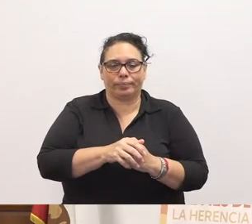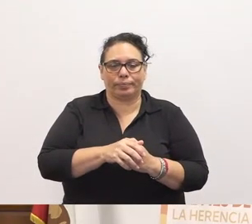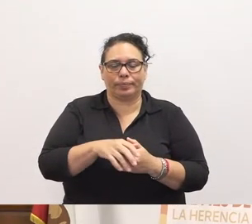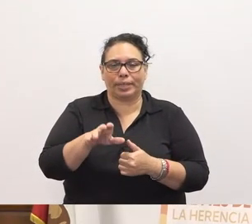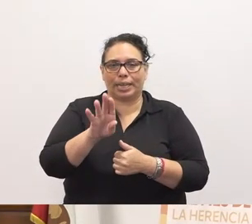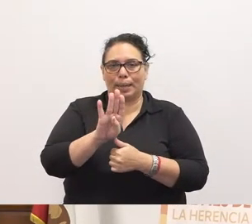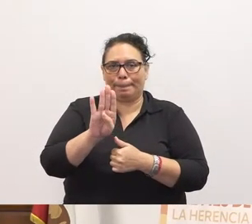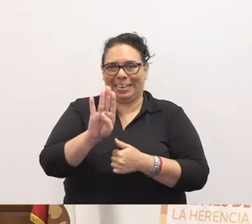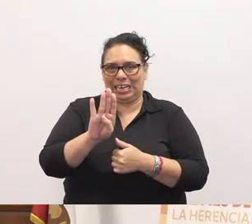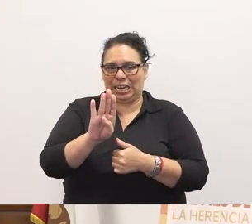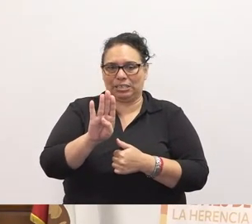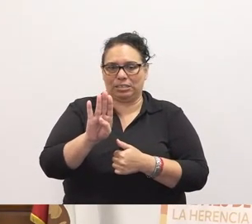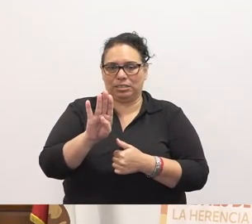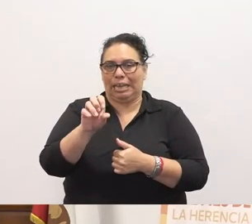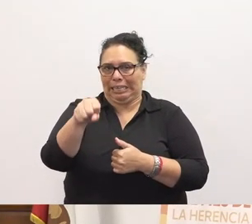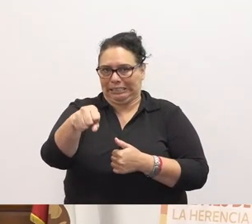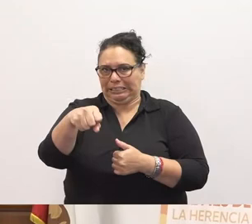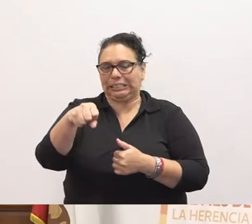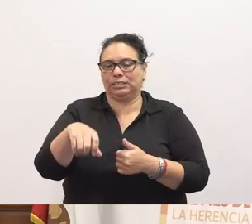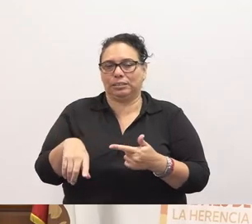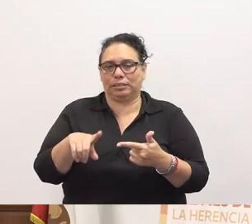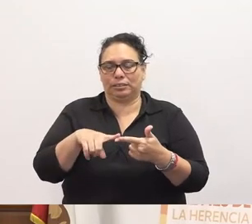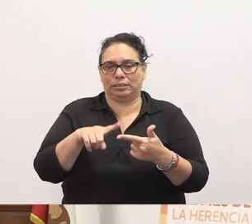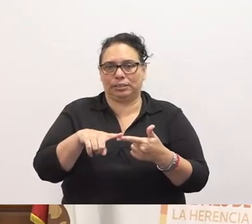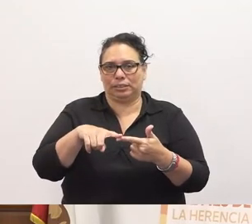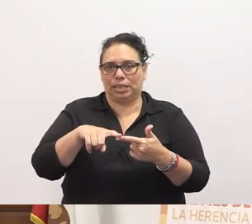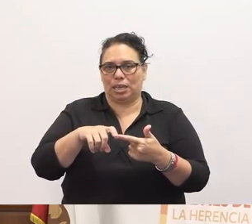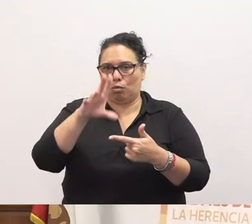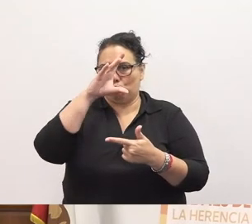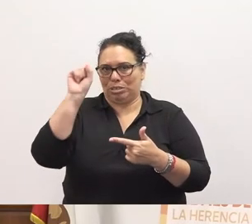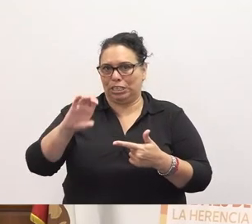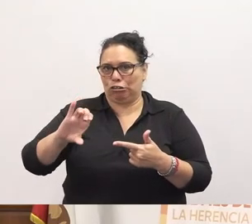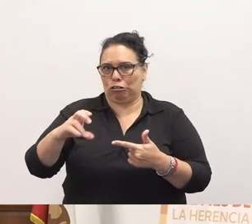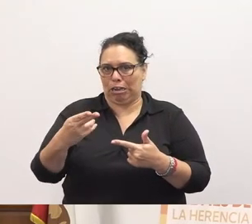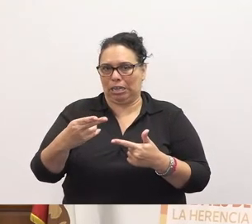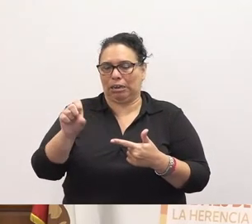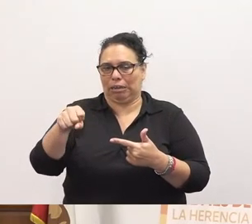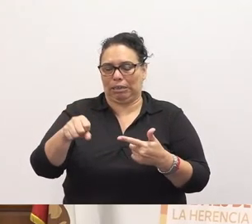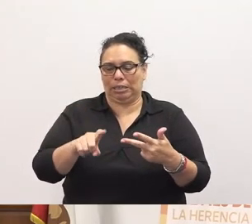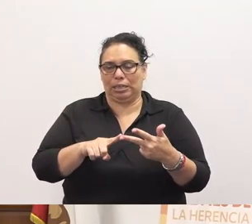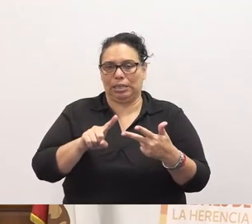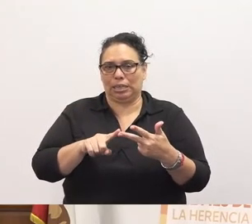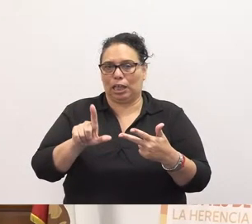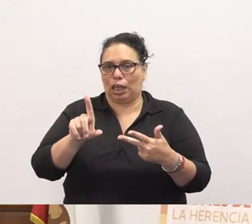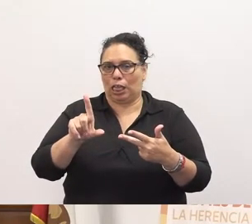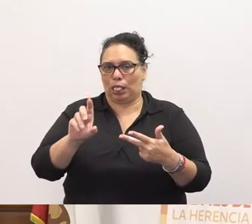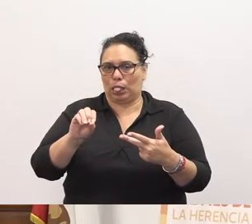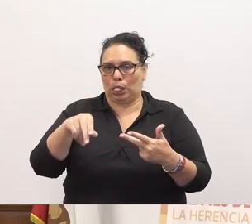Member Benitez? Aye. President Craighead? Aye. Member Lopez?